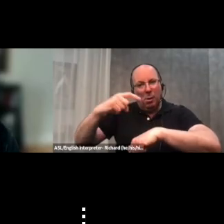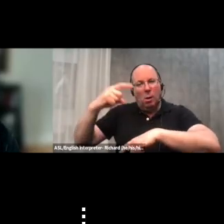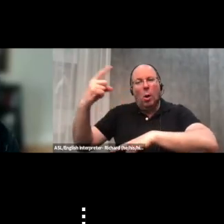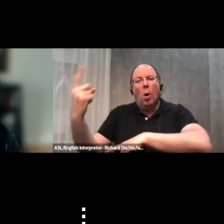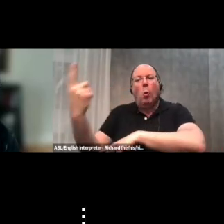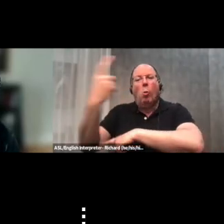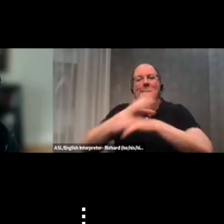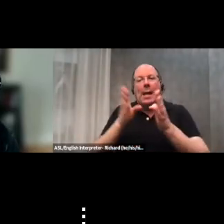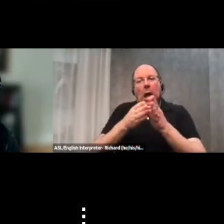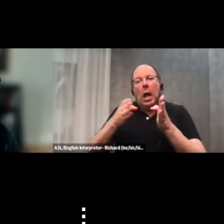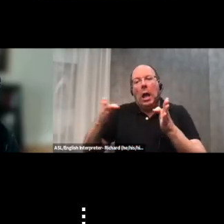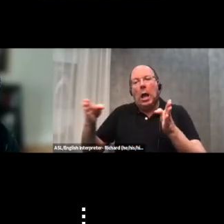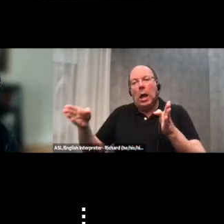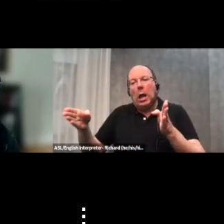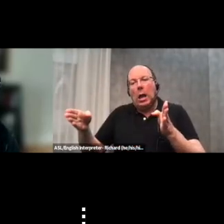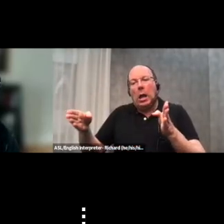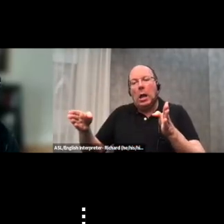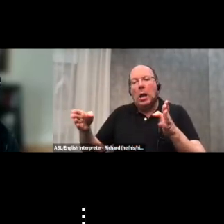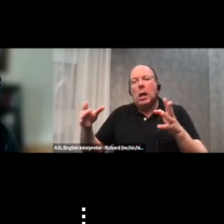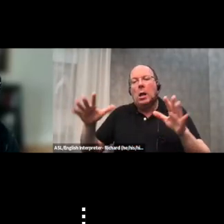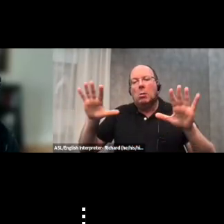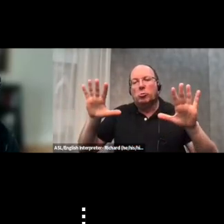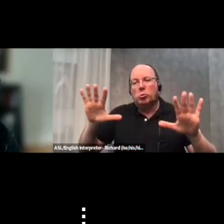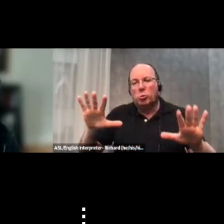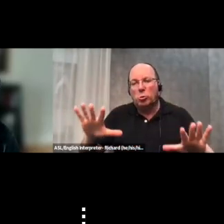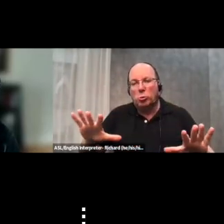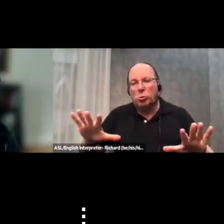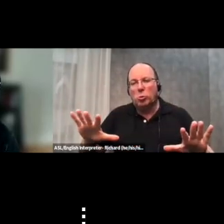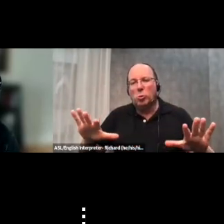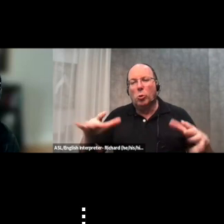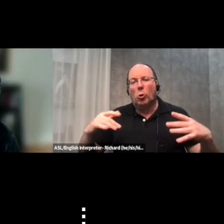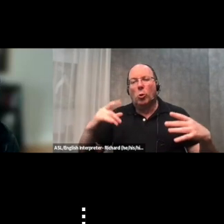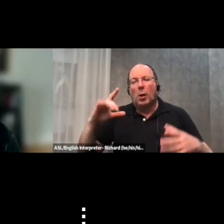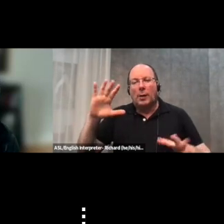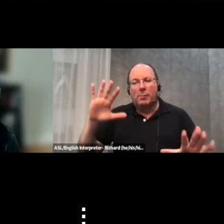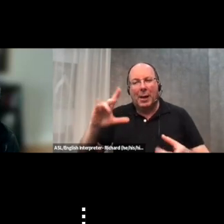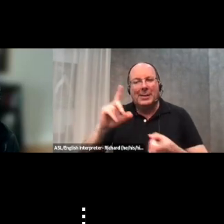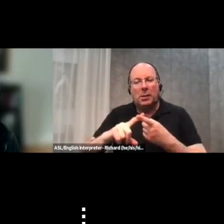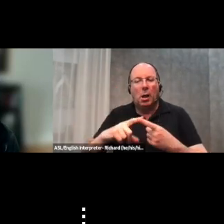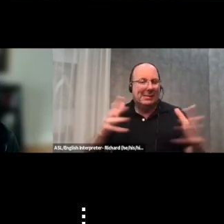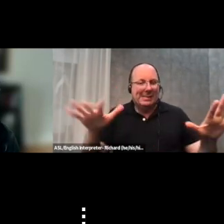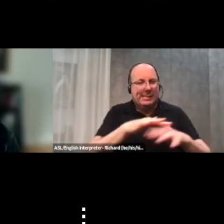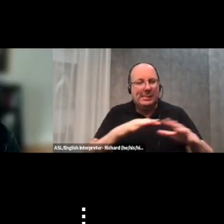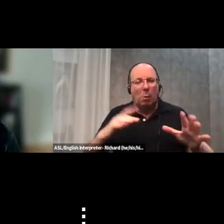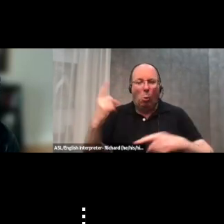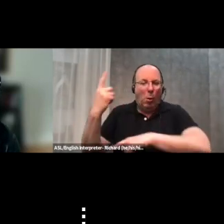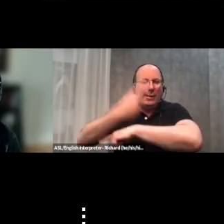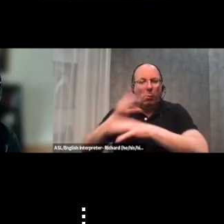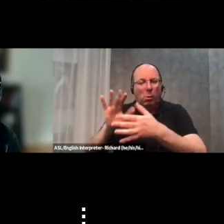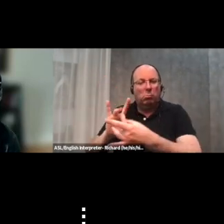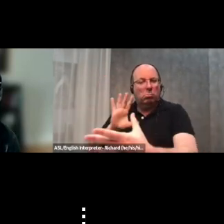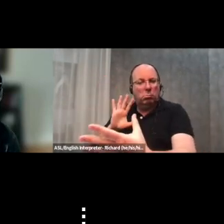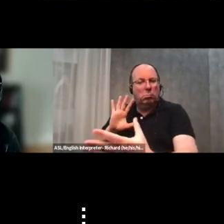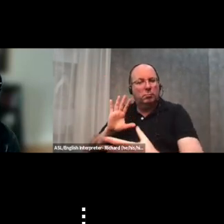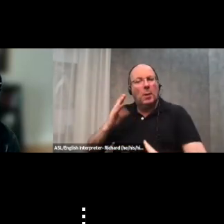chill and relax before I can start talking with people or even looking at people anymore. So yeah, no, seriously, Yeah. I think it's important